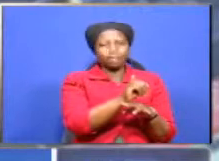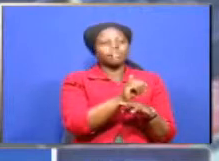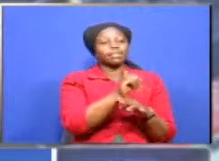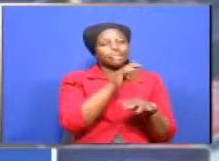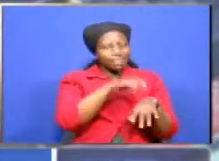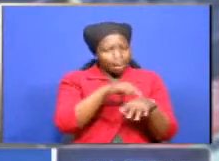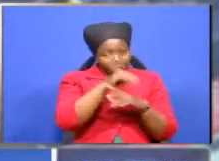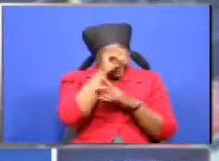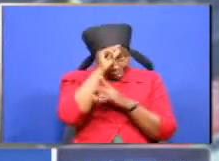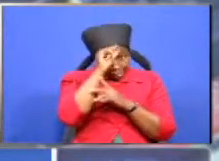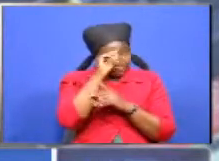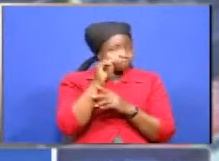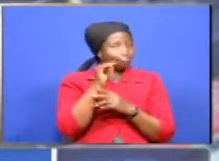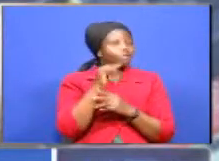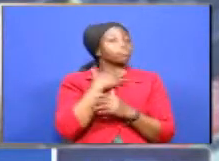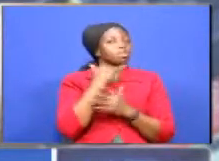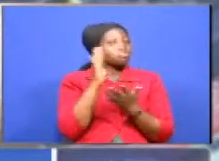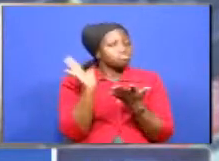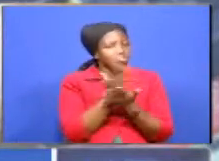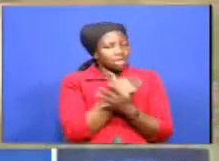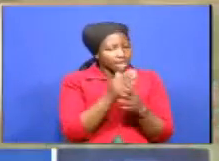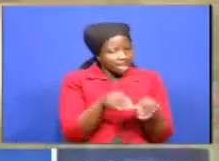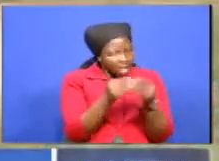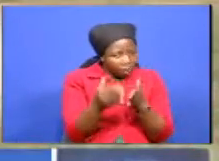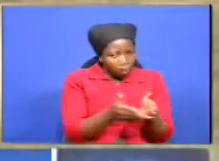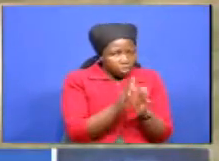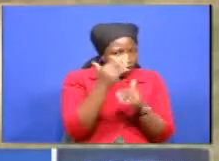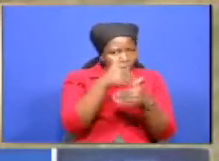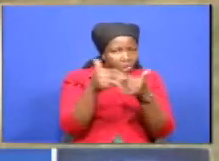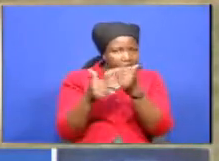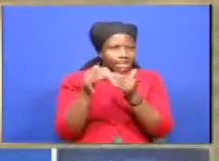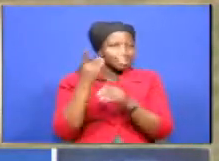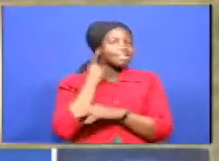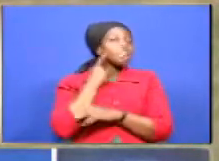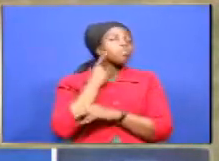of the Dandora sewerage plant.